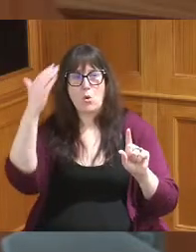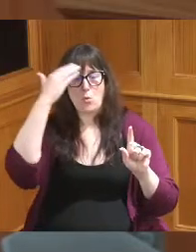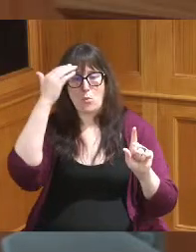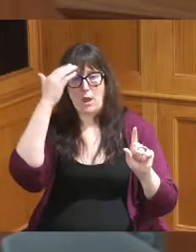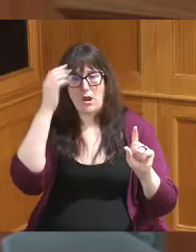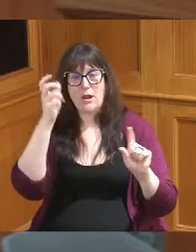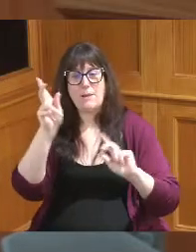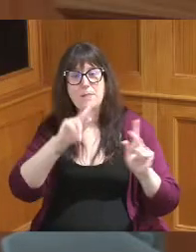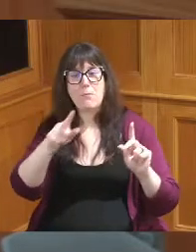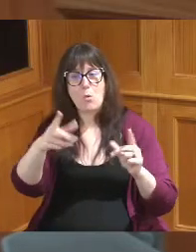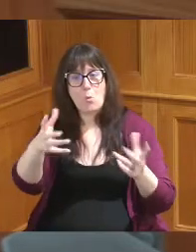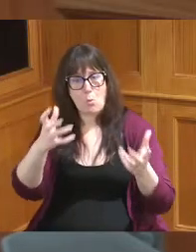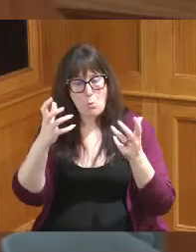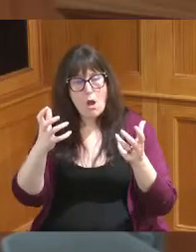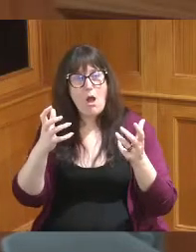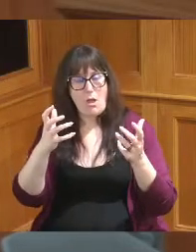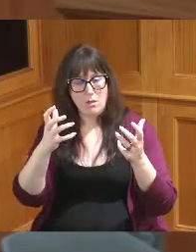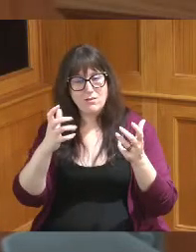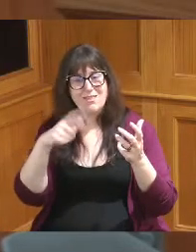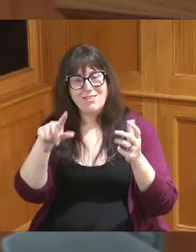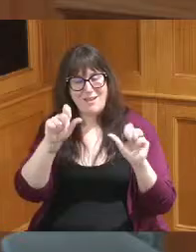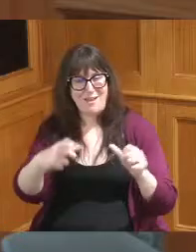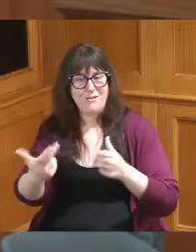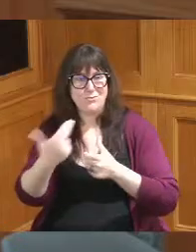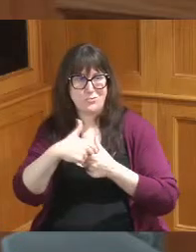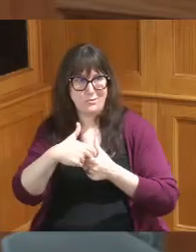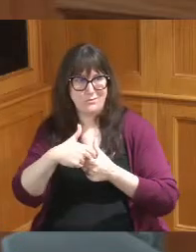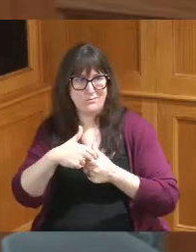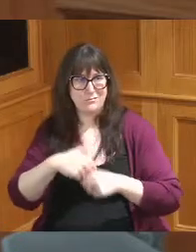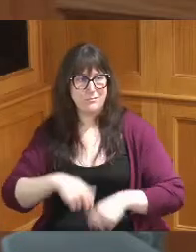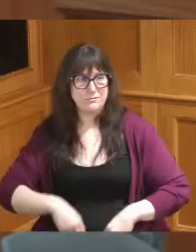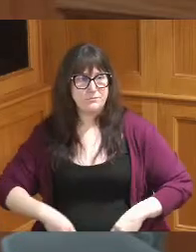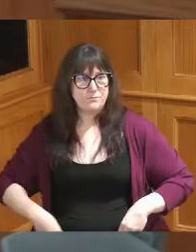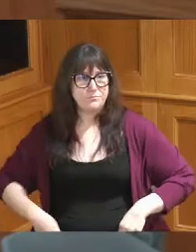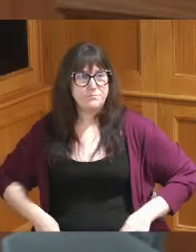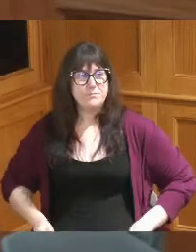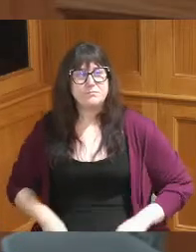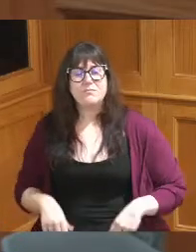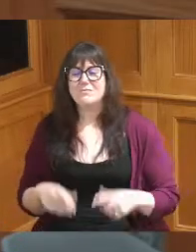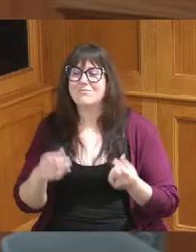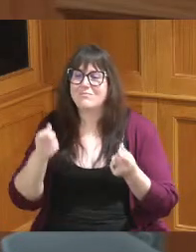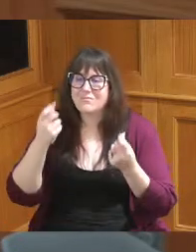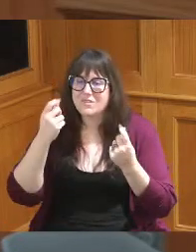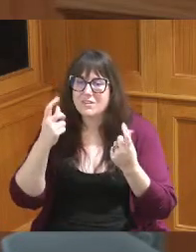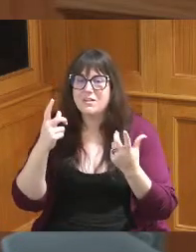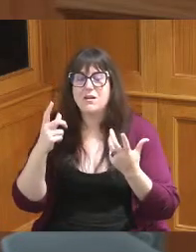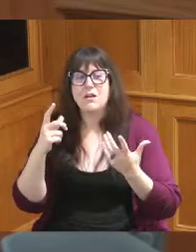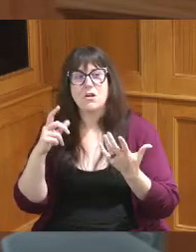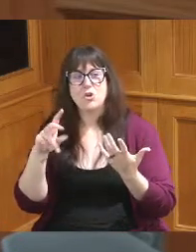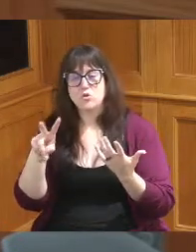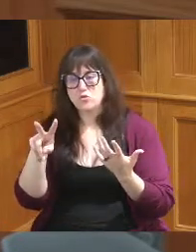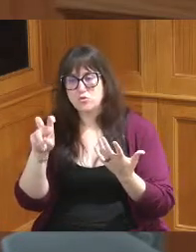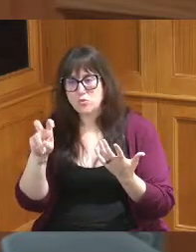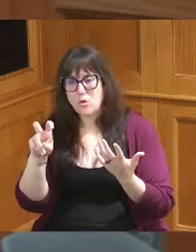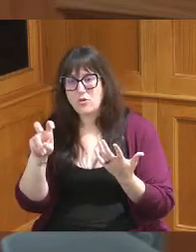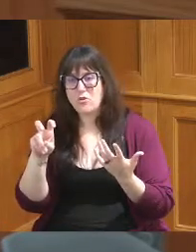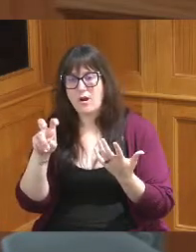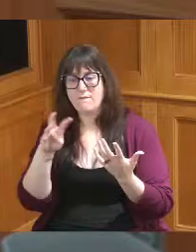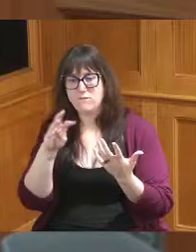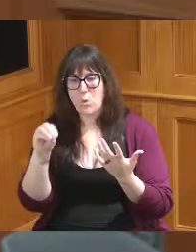want to take advantage of it can do so. Okay. Yep. I did want to add Yes. one thing, though, to the 240